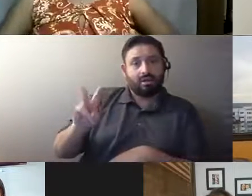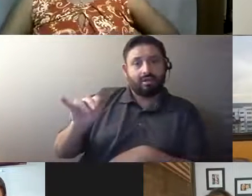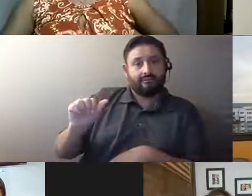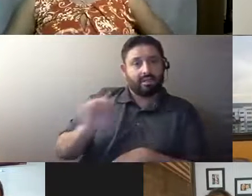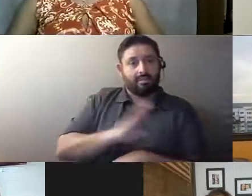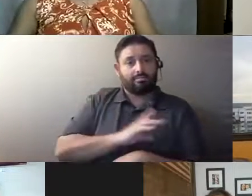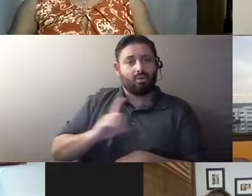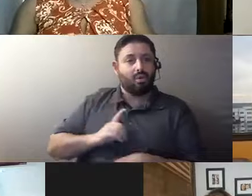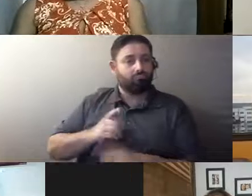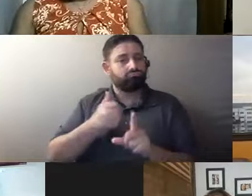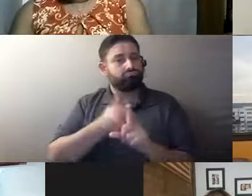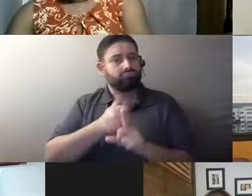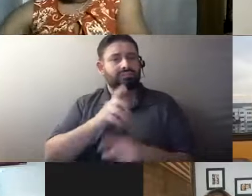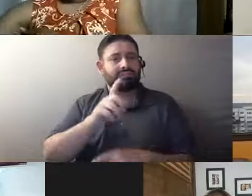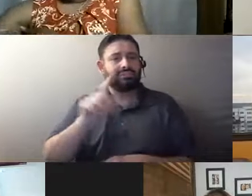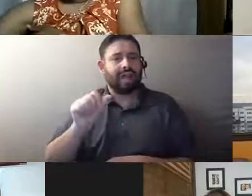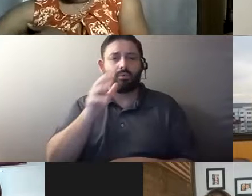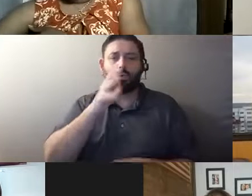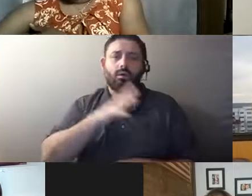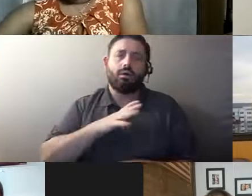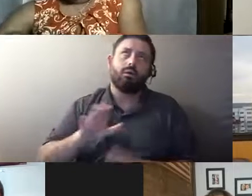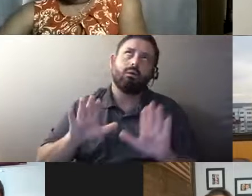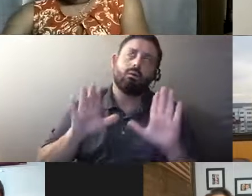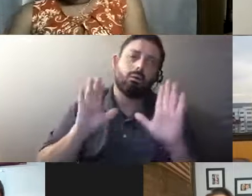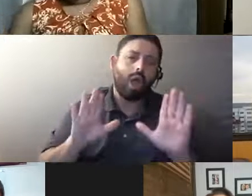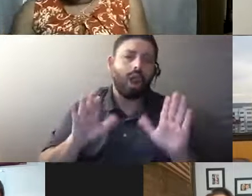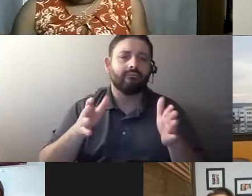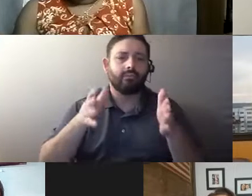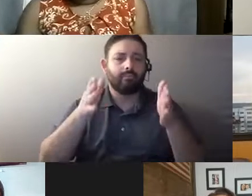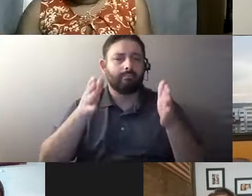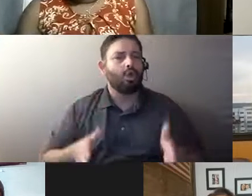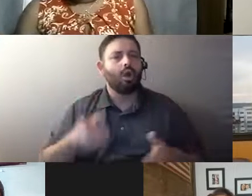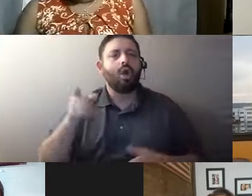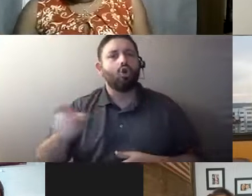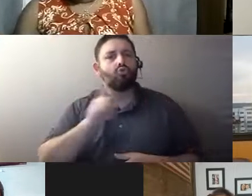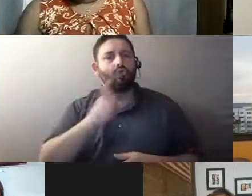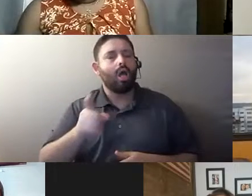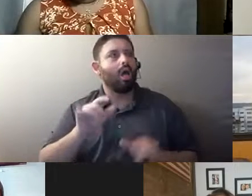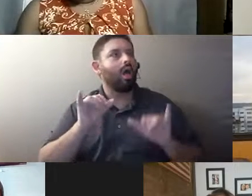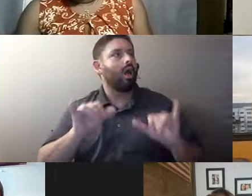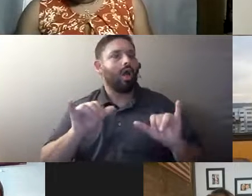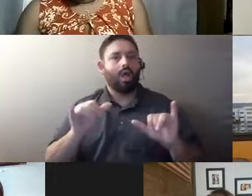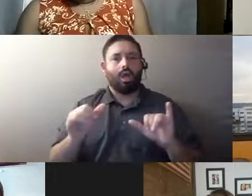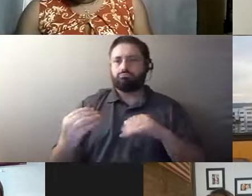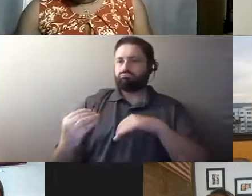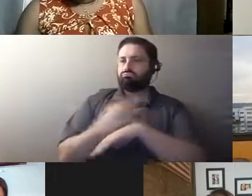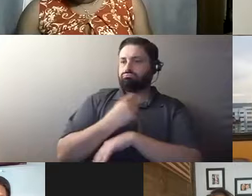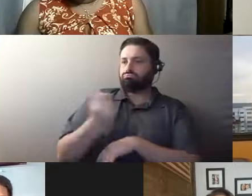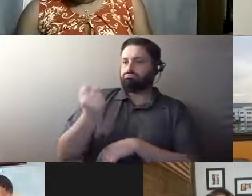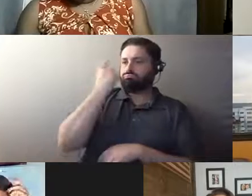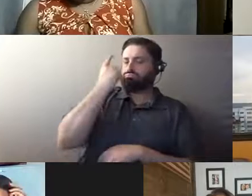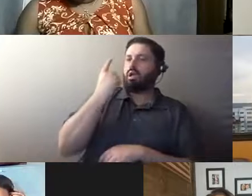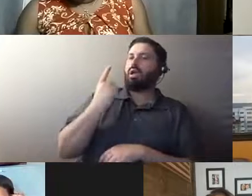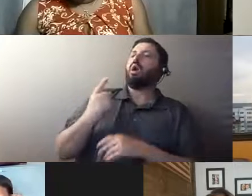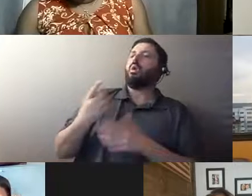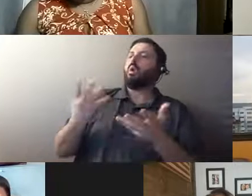woman, wonderful person who really gave the enlightenment to me on what we really needed and how we could truly be mentors.